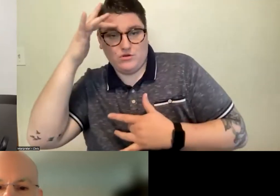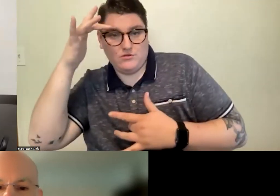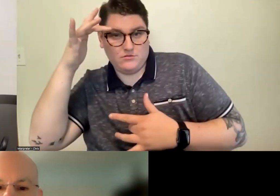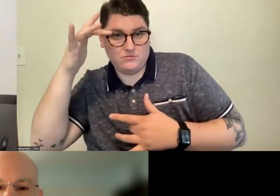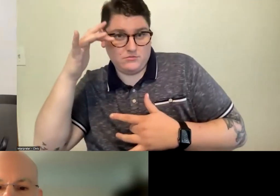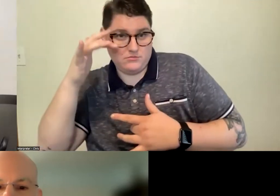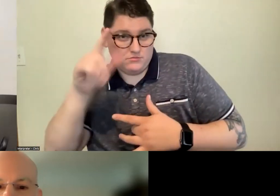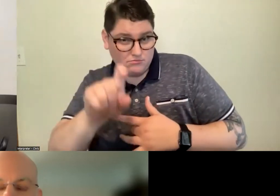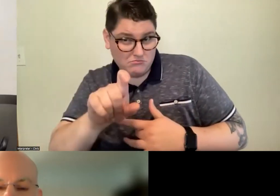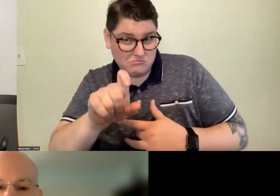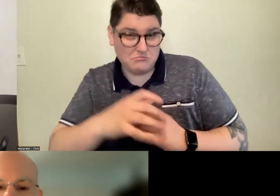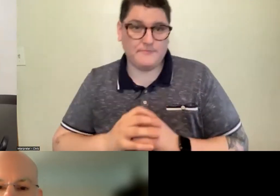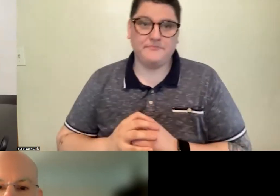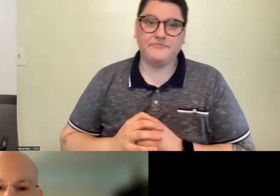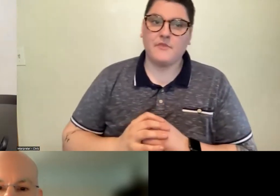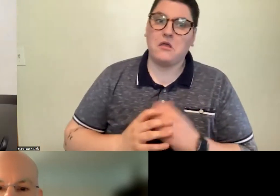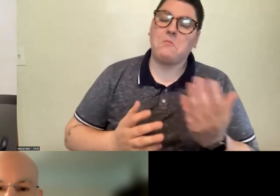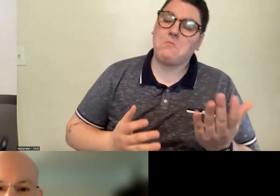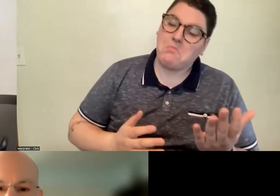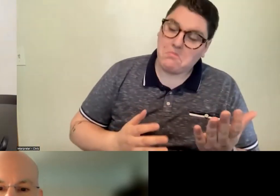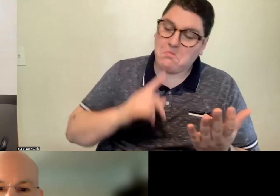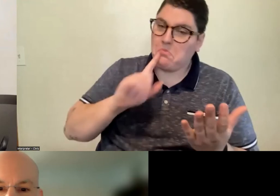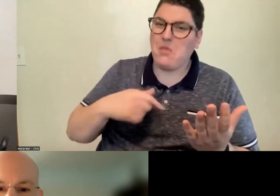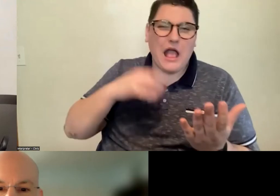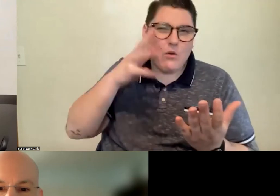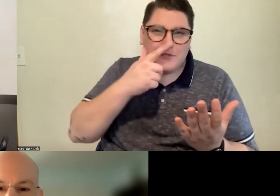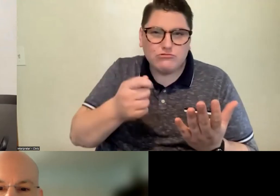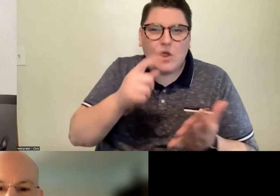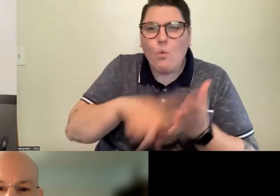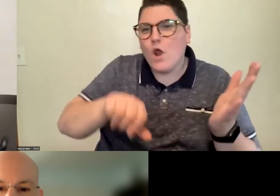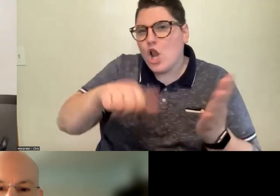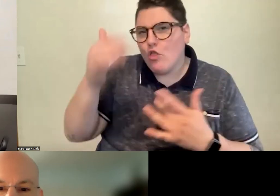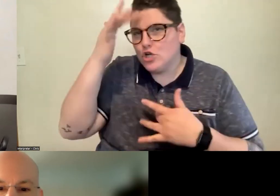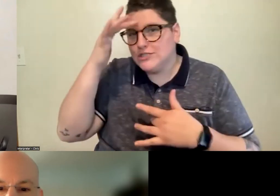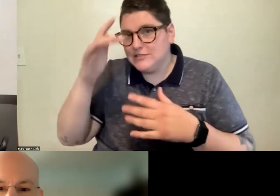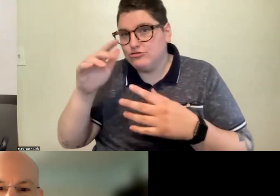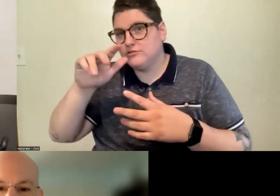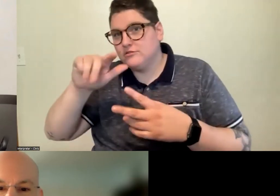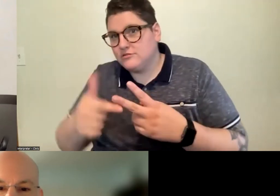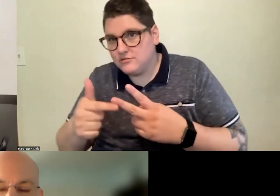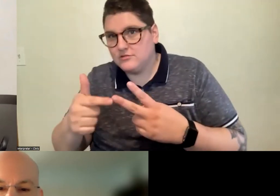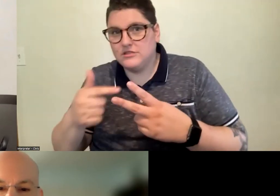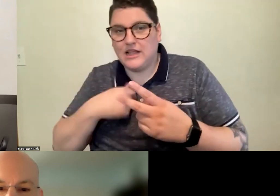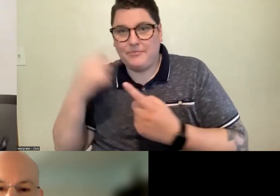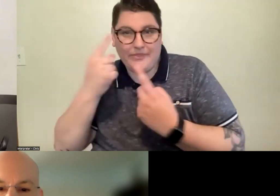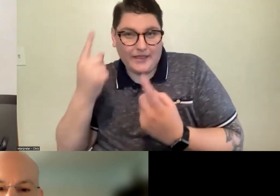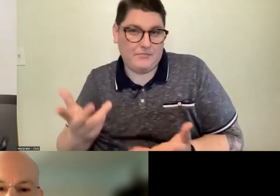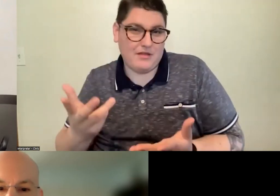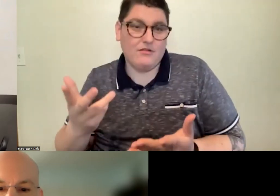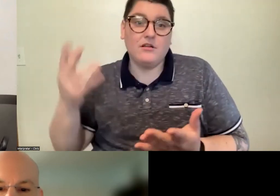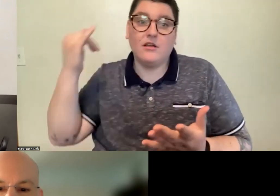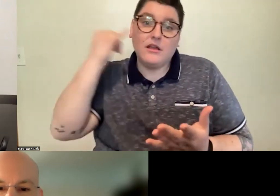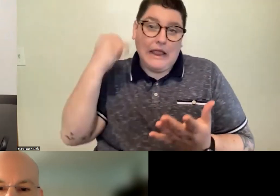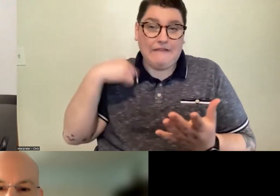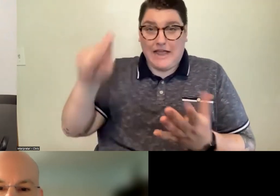I think that I'd be interested in knowing what other co-occurring condition Will might be thinking of. If I were to pick